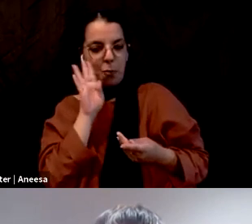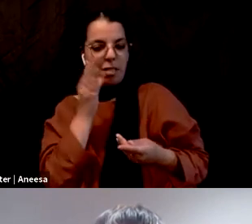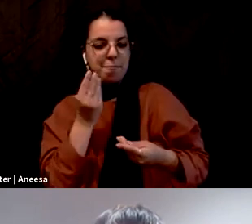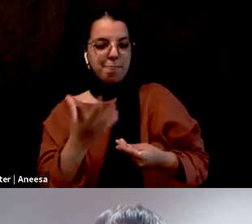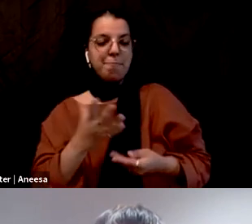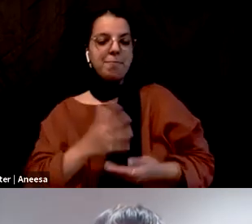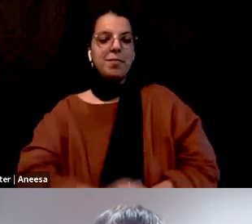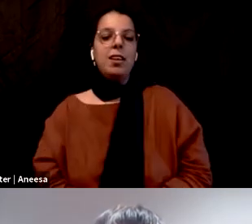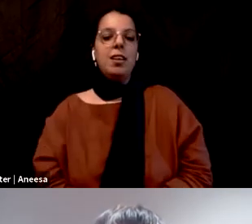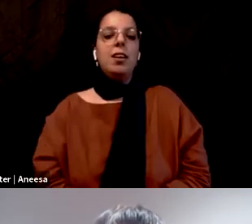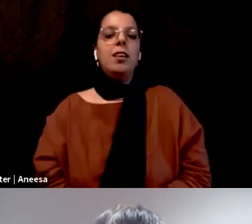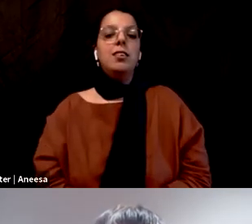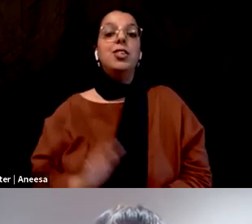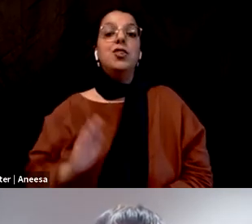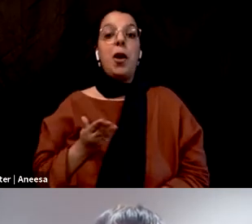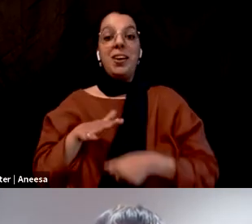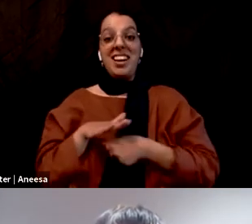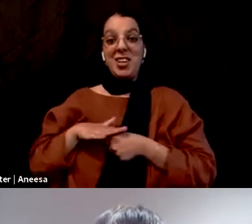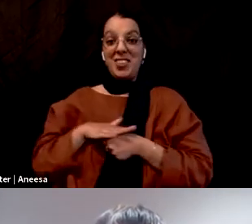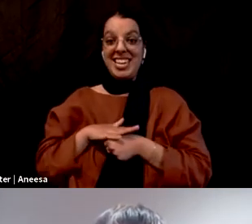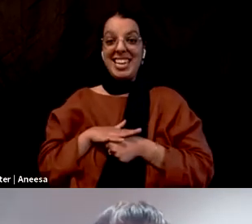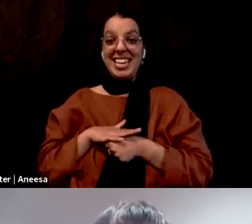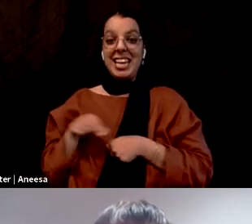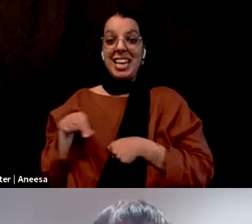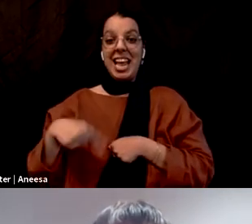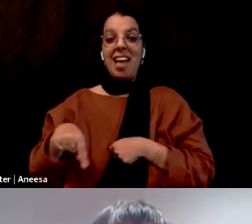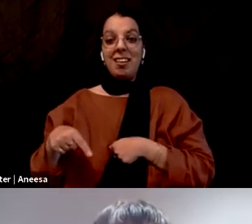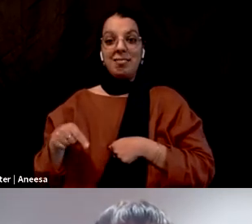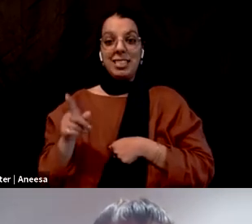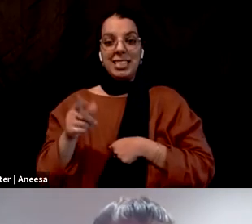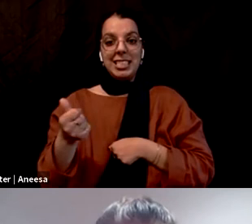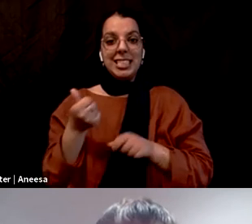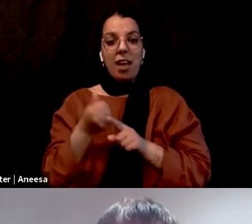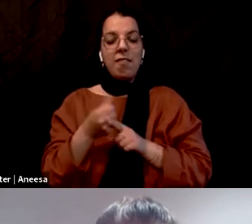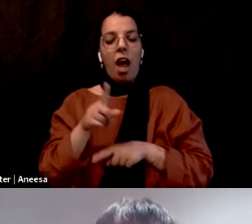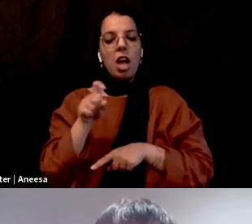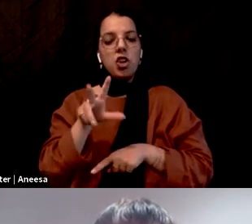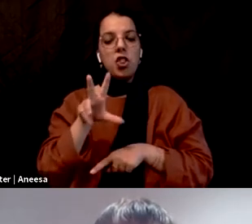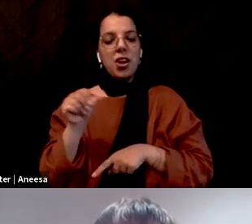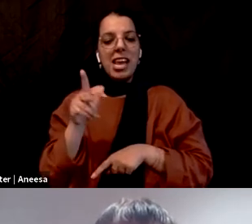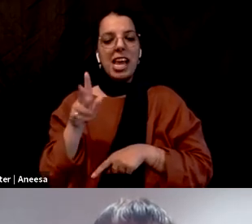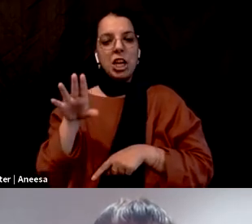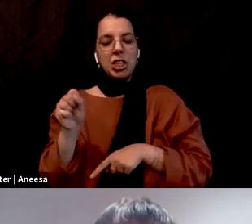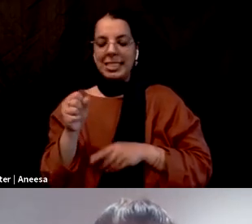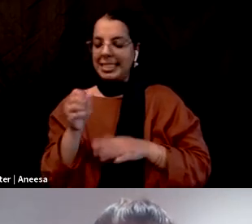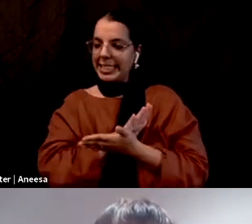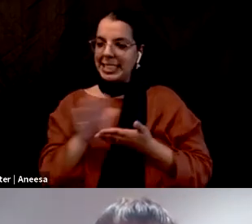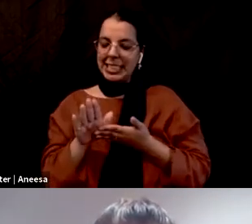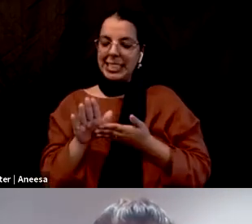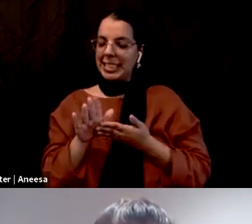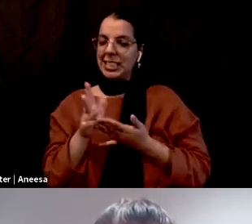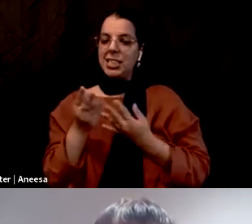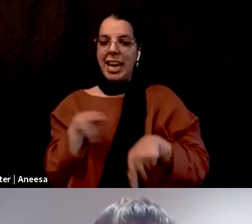the Alderville Black Oaks Savannah Tallgrass Prairie is now 130 acres of pristine ecology and a high level of